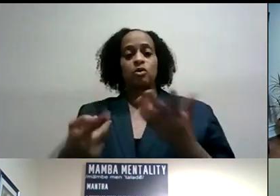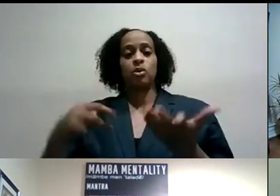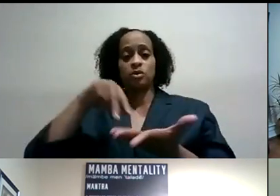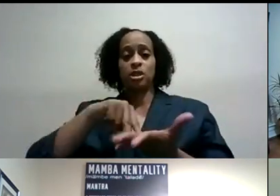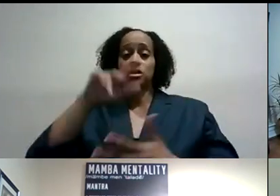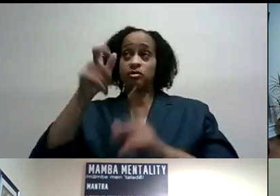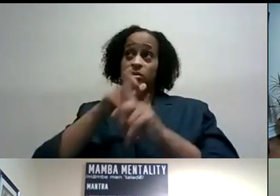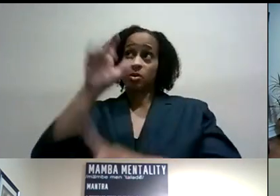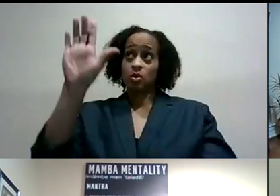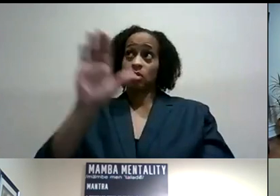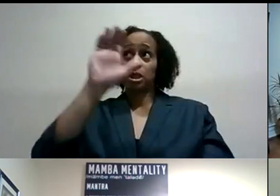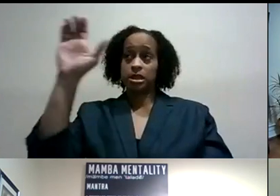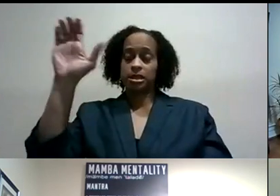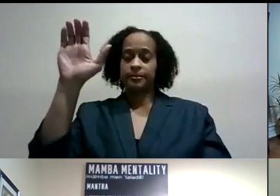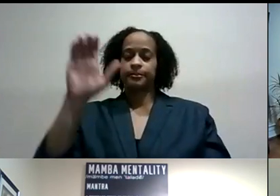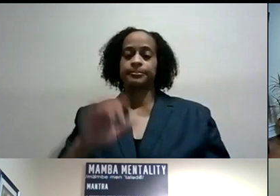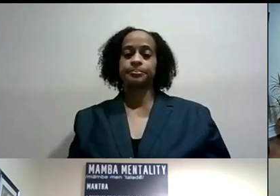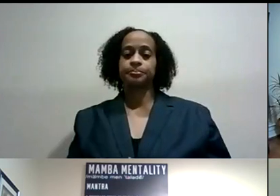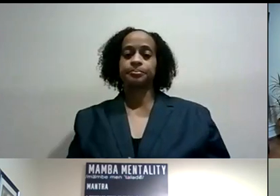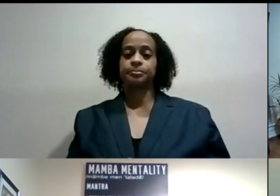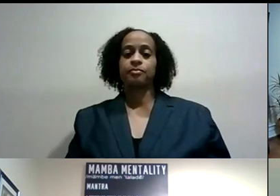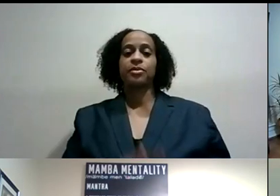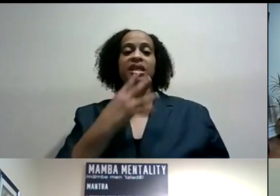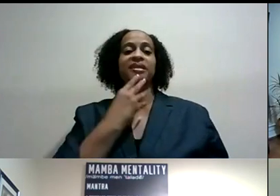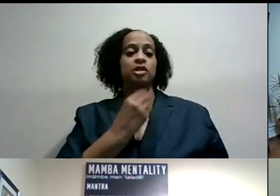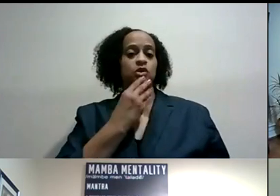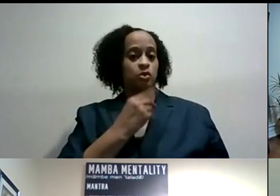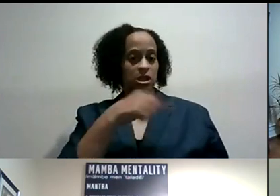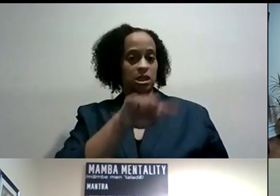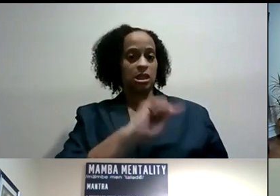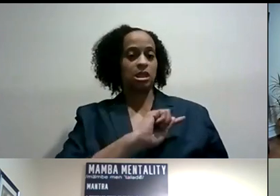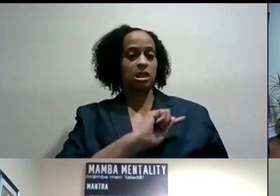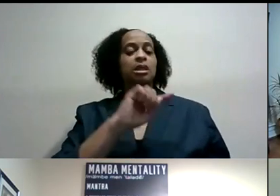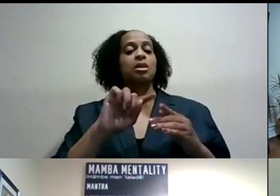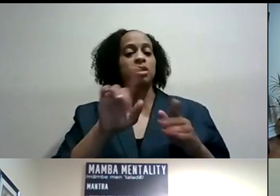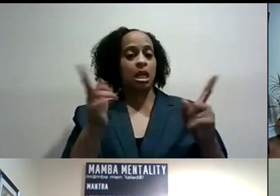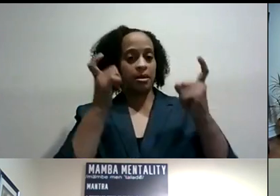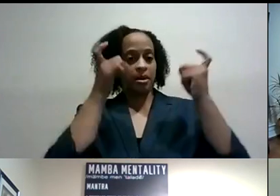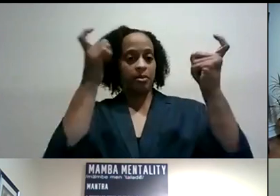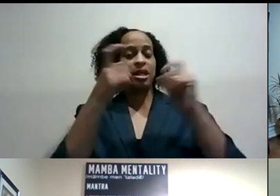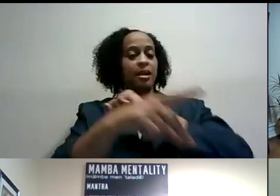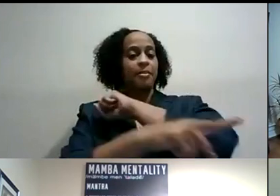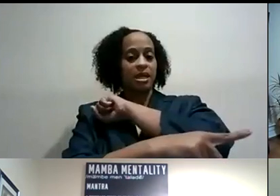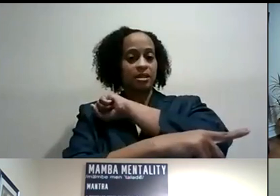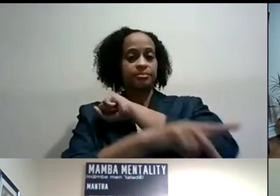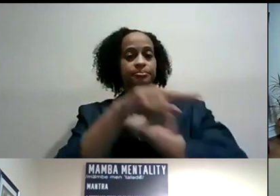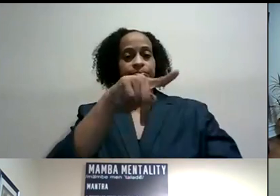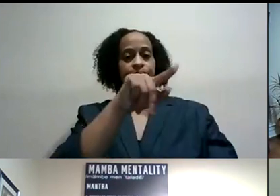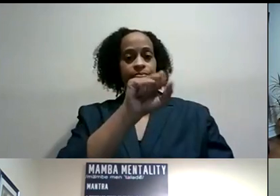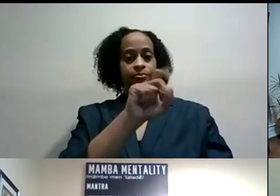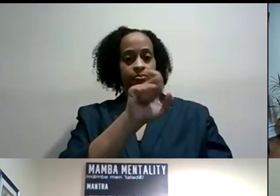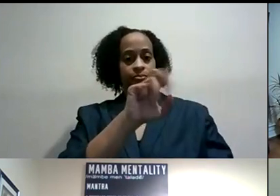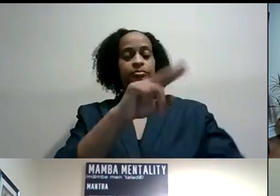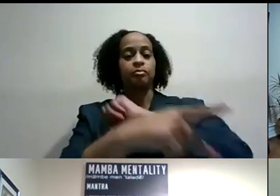cross. In the Jewish system, they are celebrating Passover, where each